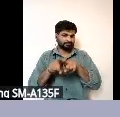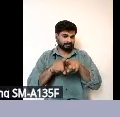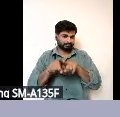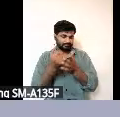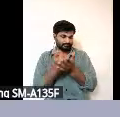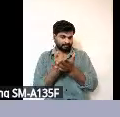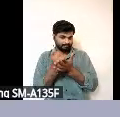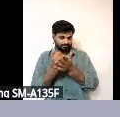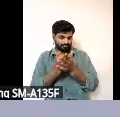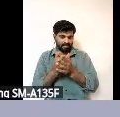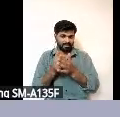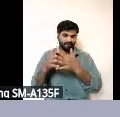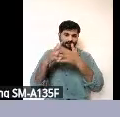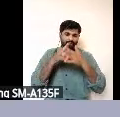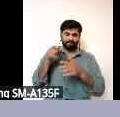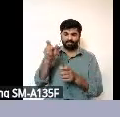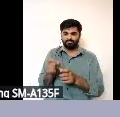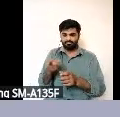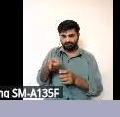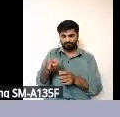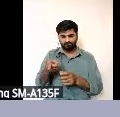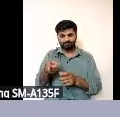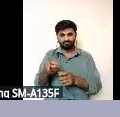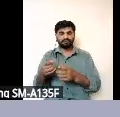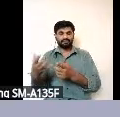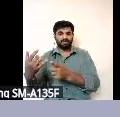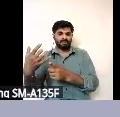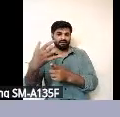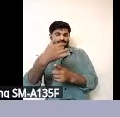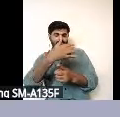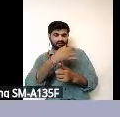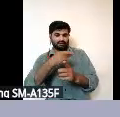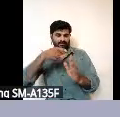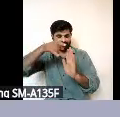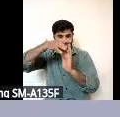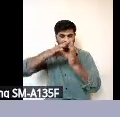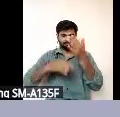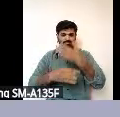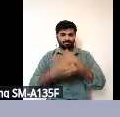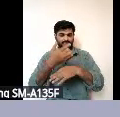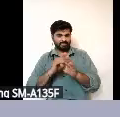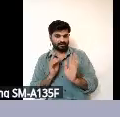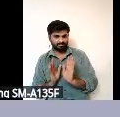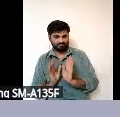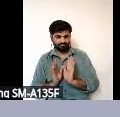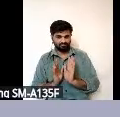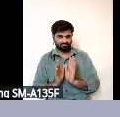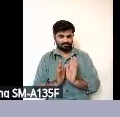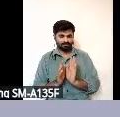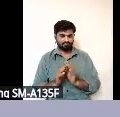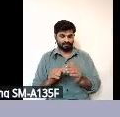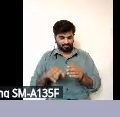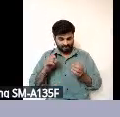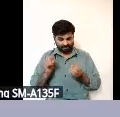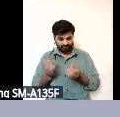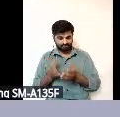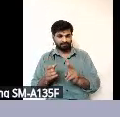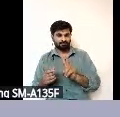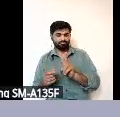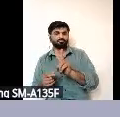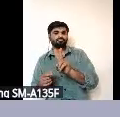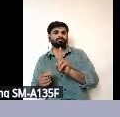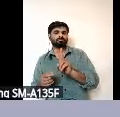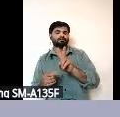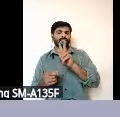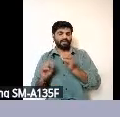did conducted or collected data on disability. They did so starting from 1881 to 1931. Every